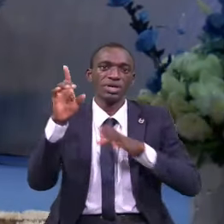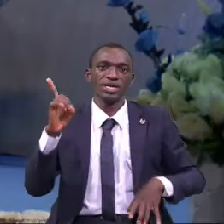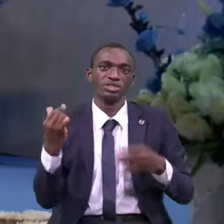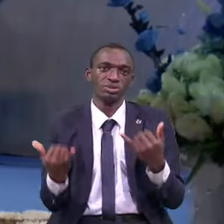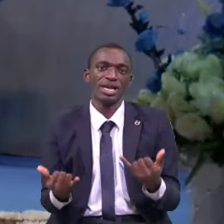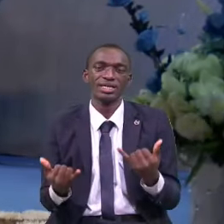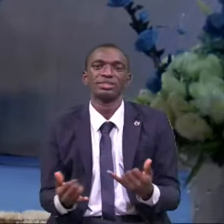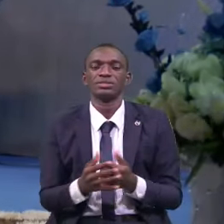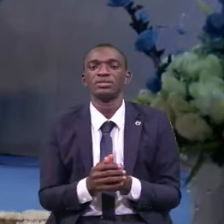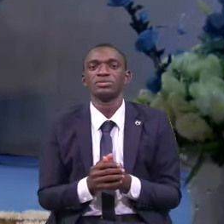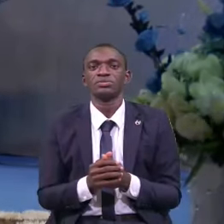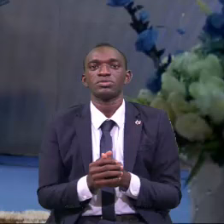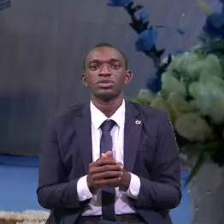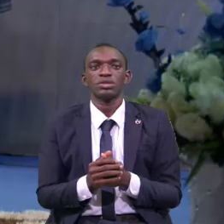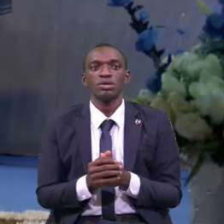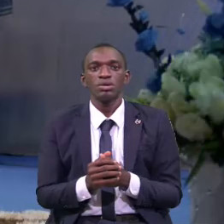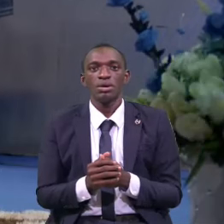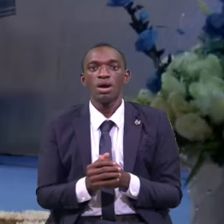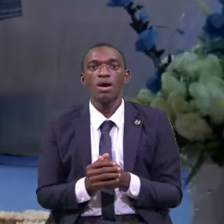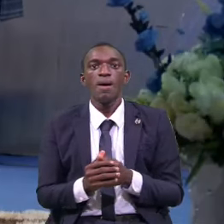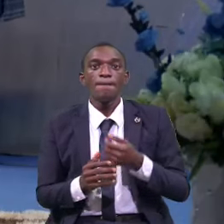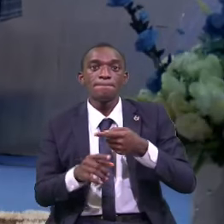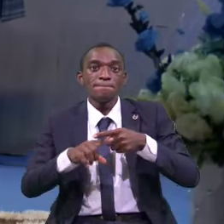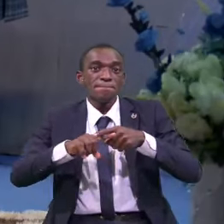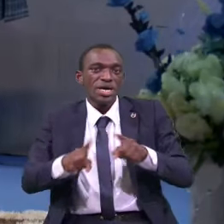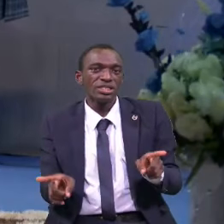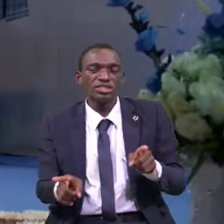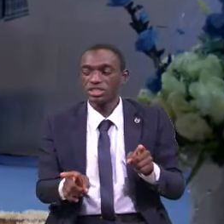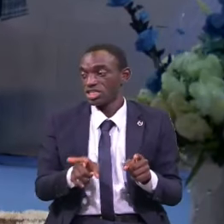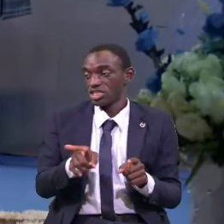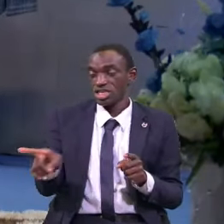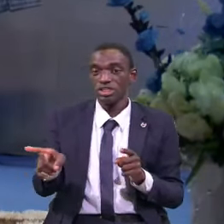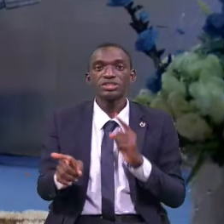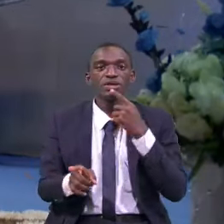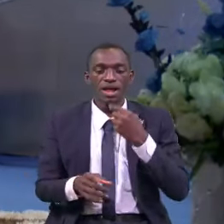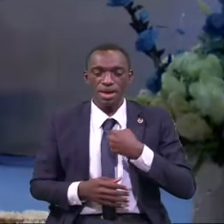He said, but I kept the matter in my heart.